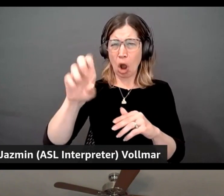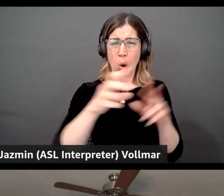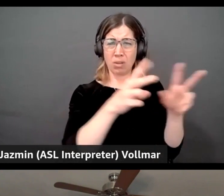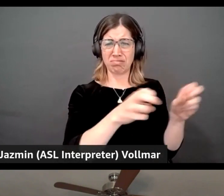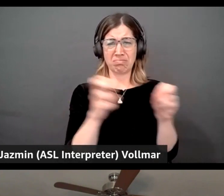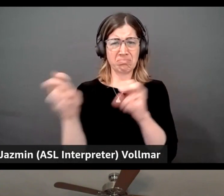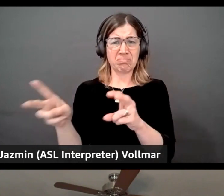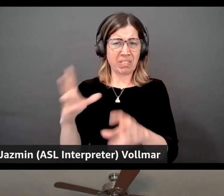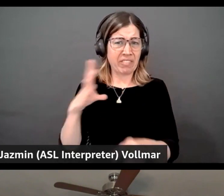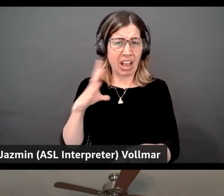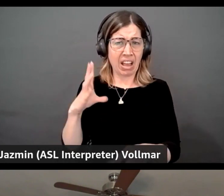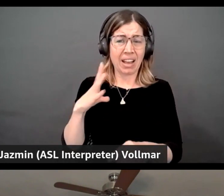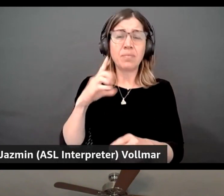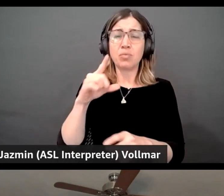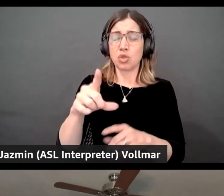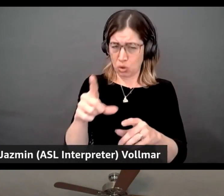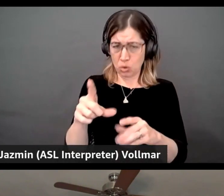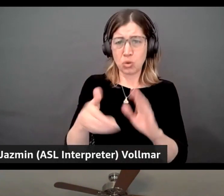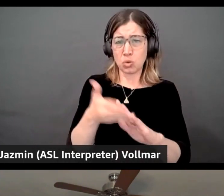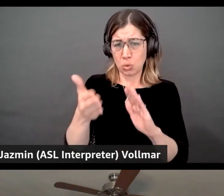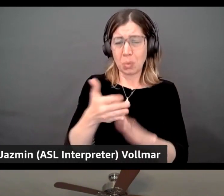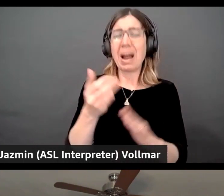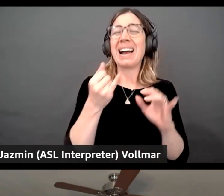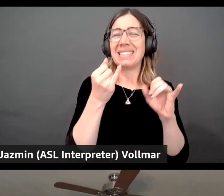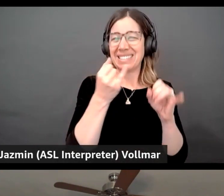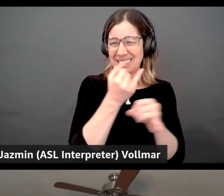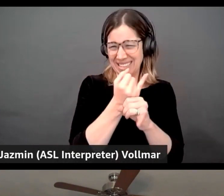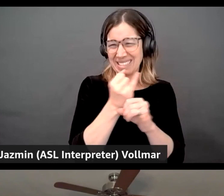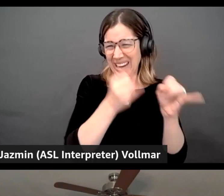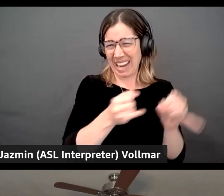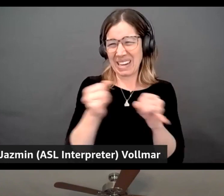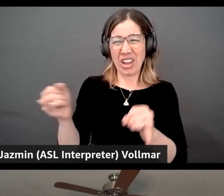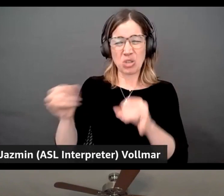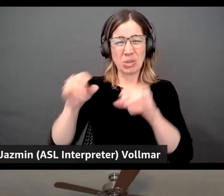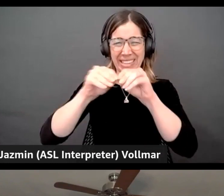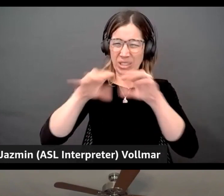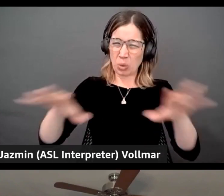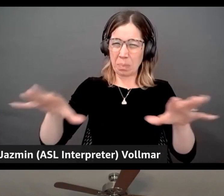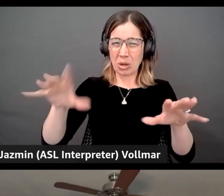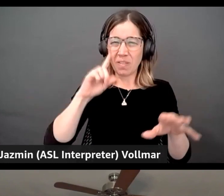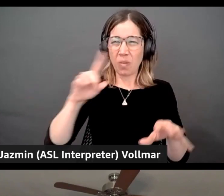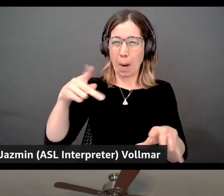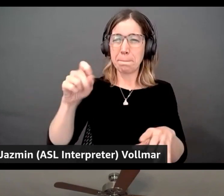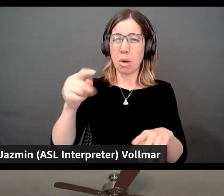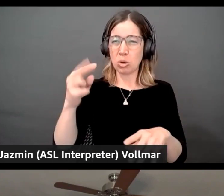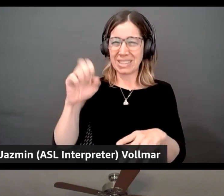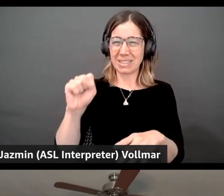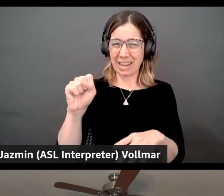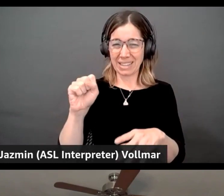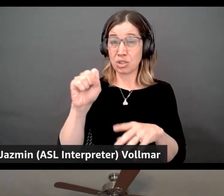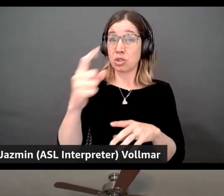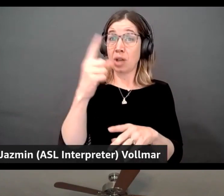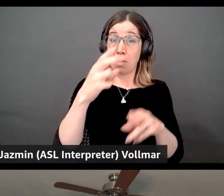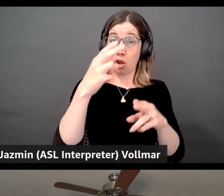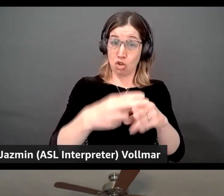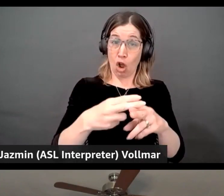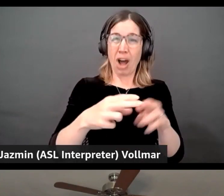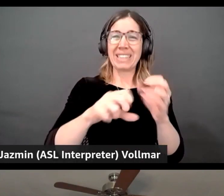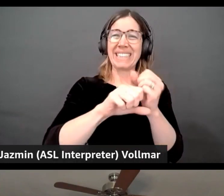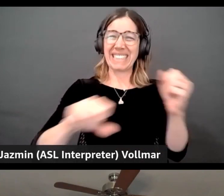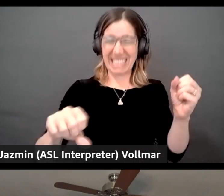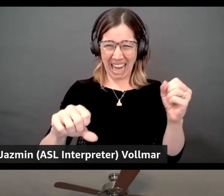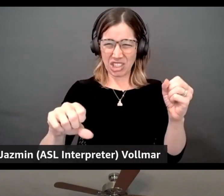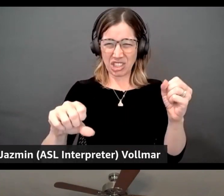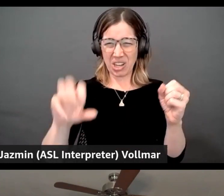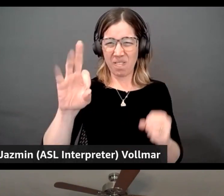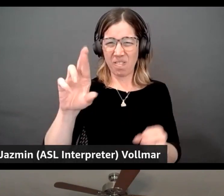running individual distributions of Postgres in different places, and that can get hard to manage. So there's this thing in Postgres called the extension framework, which